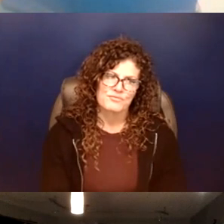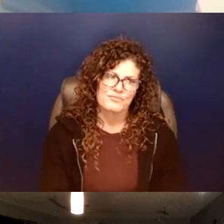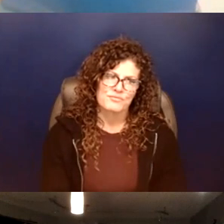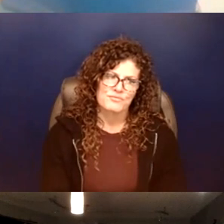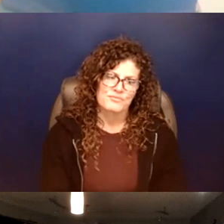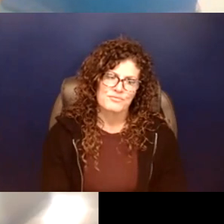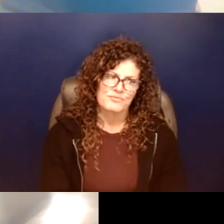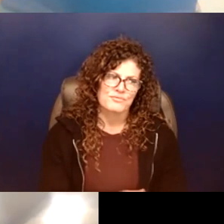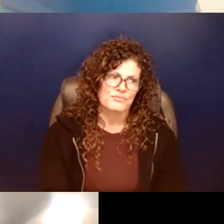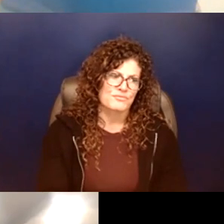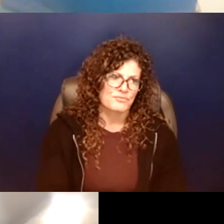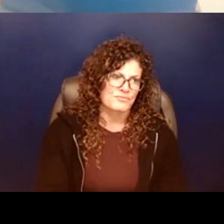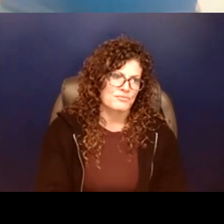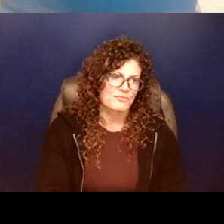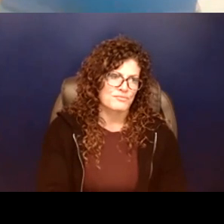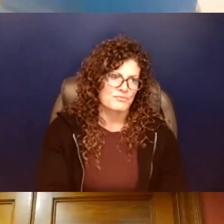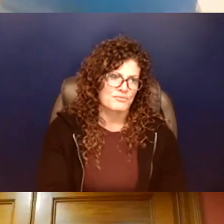Thank you so much.